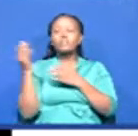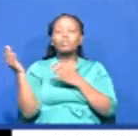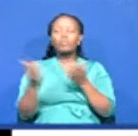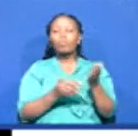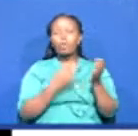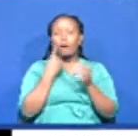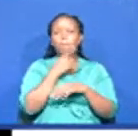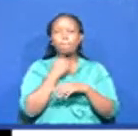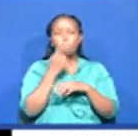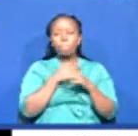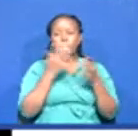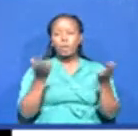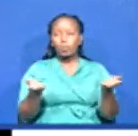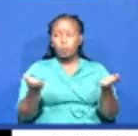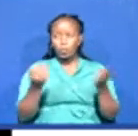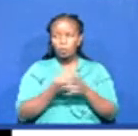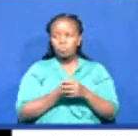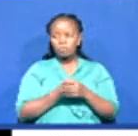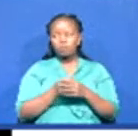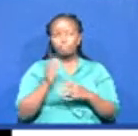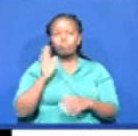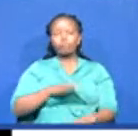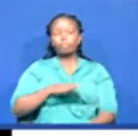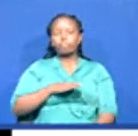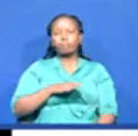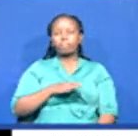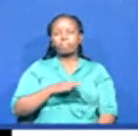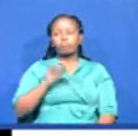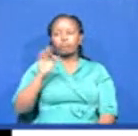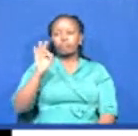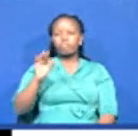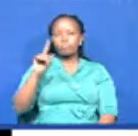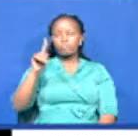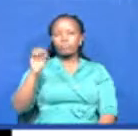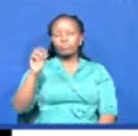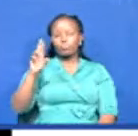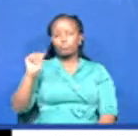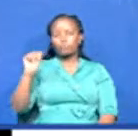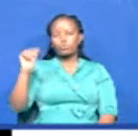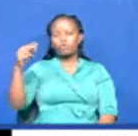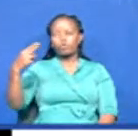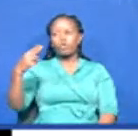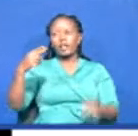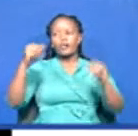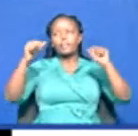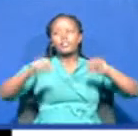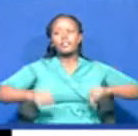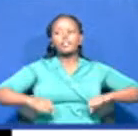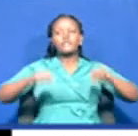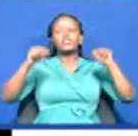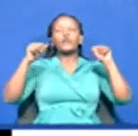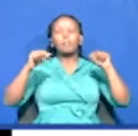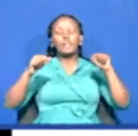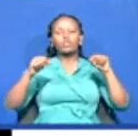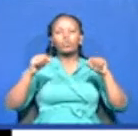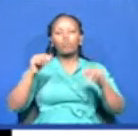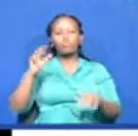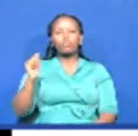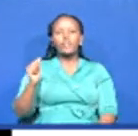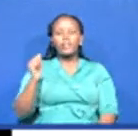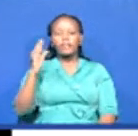on stage Ms. Flora Mutahi, the chairperson of the Anti-Counterfeit